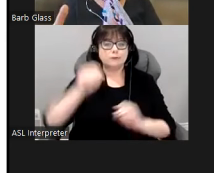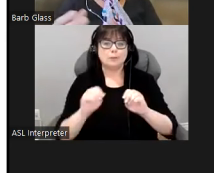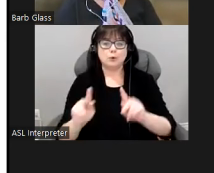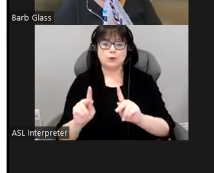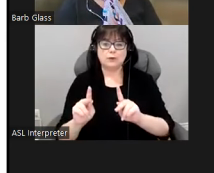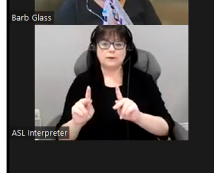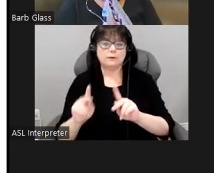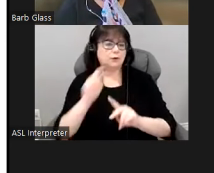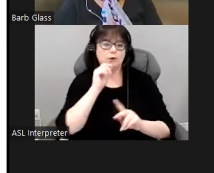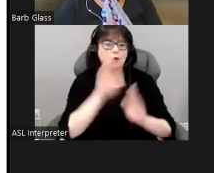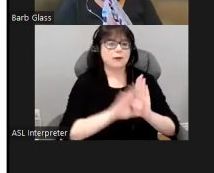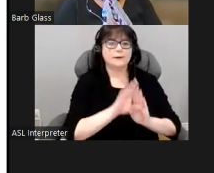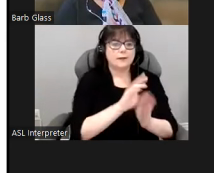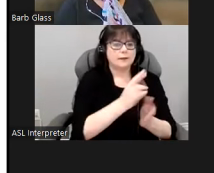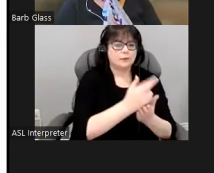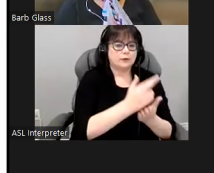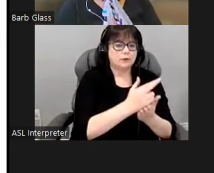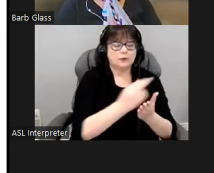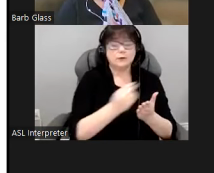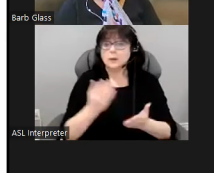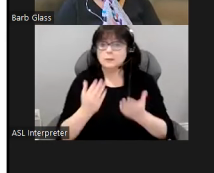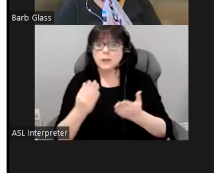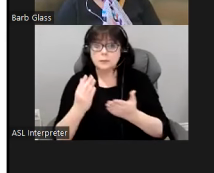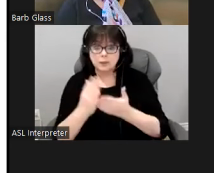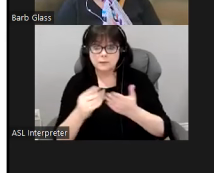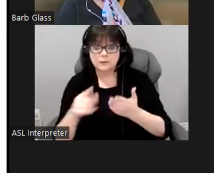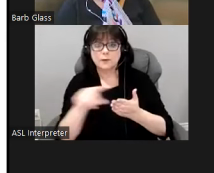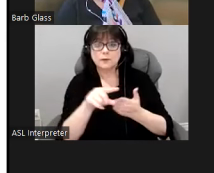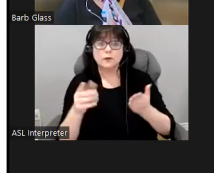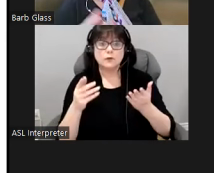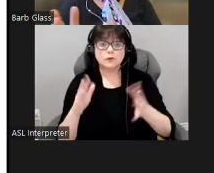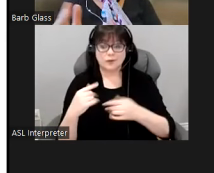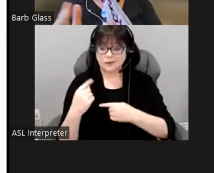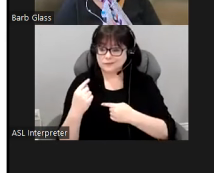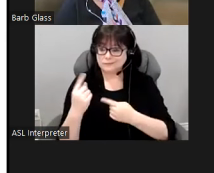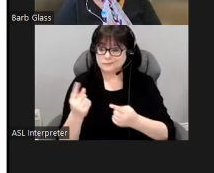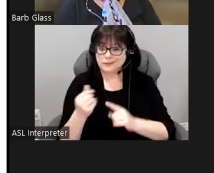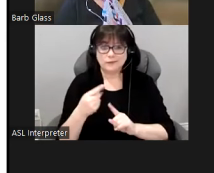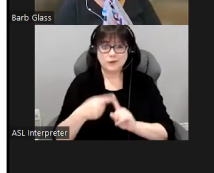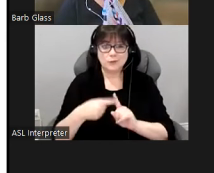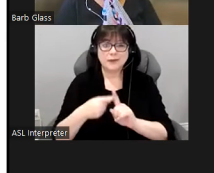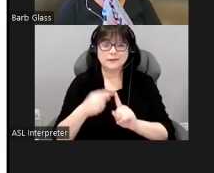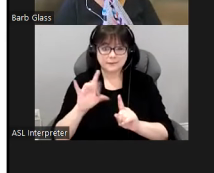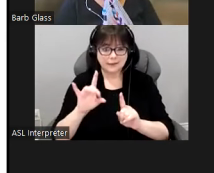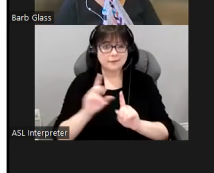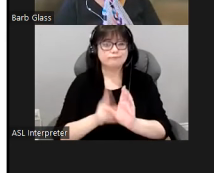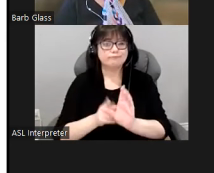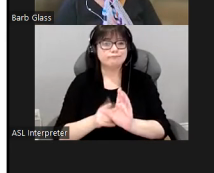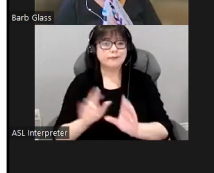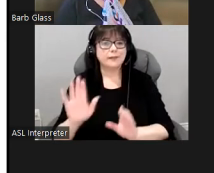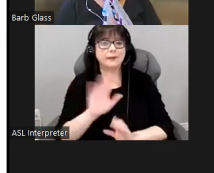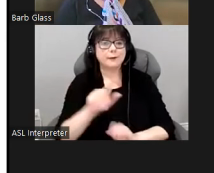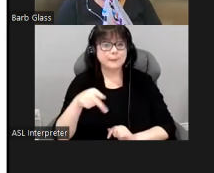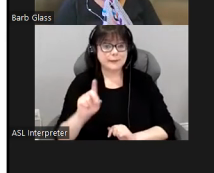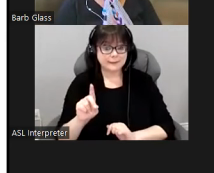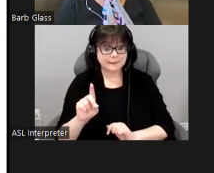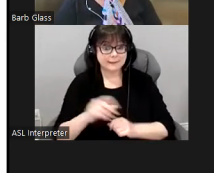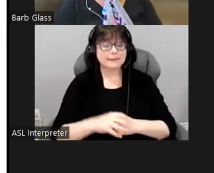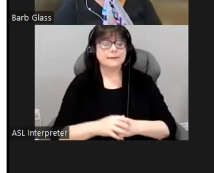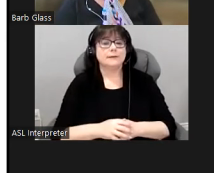And some of you might have attended some of Alpha Plus's PD sessions over this last few months. Contact North's